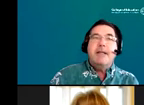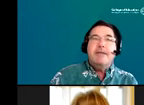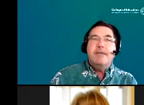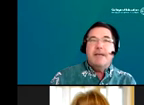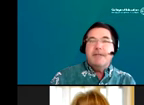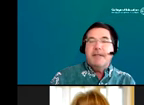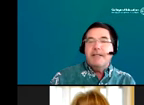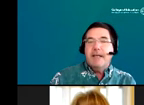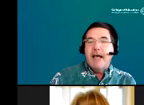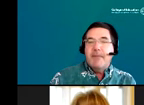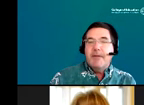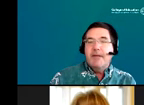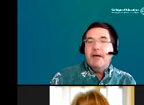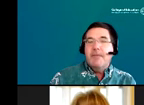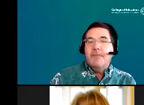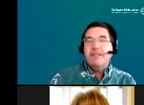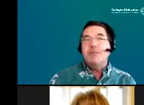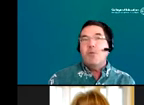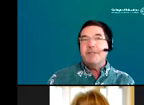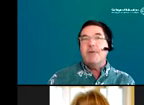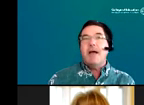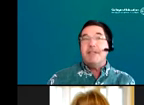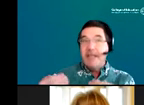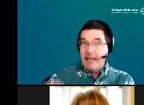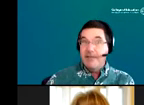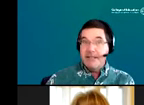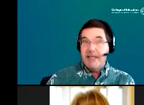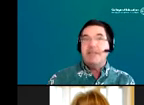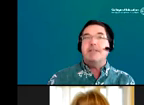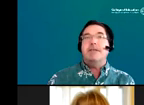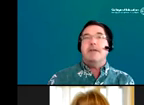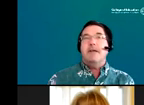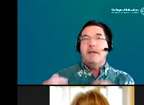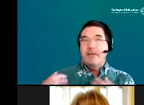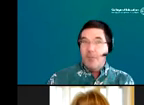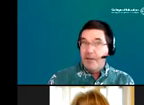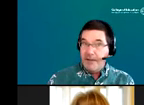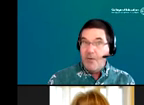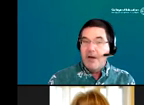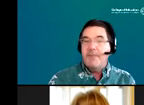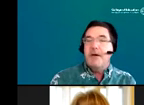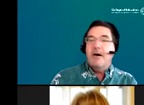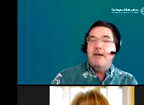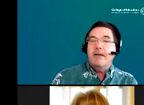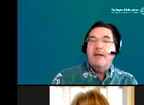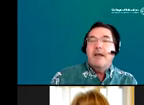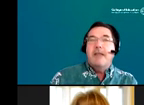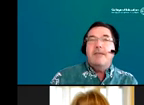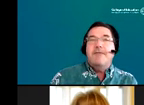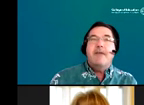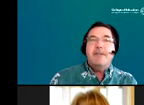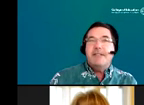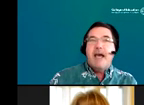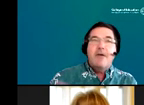some idea of the types of things could happen. This is once they're actually in the session, the one that they want to be on, and